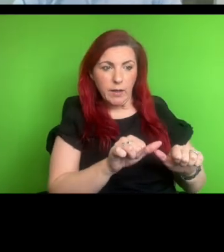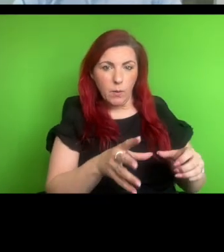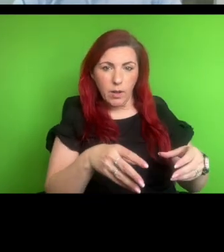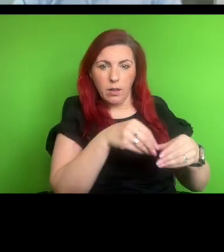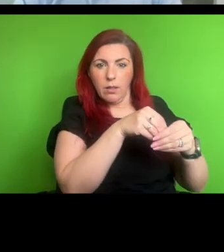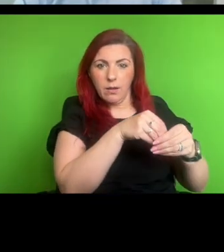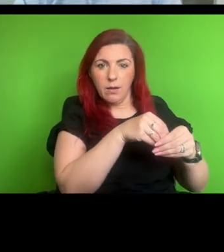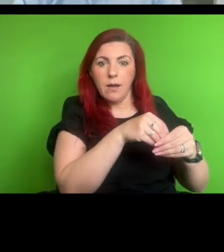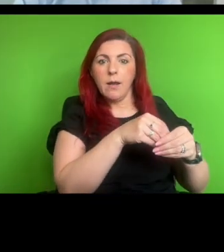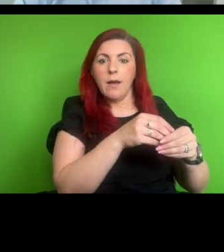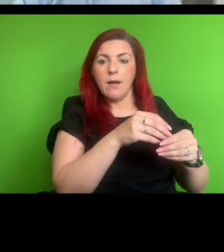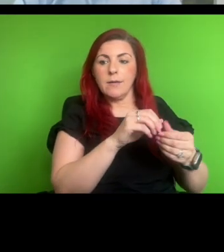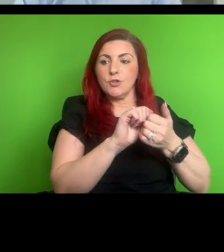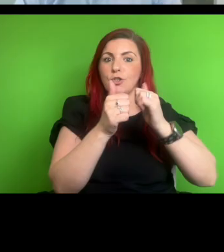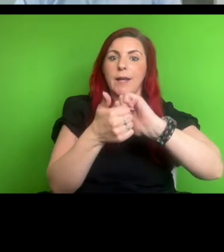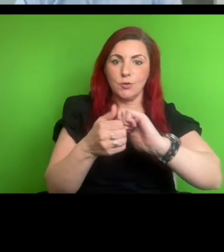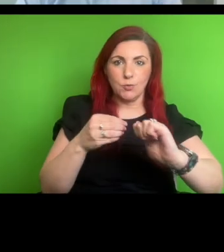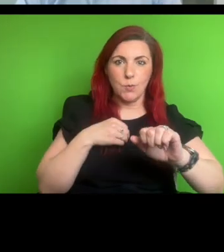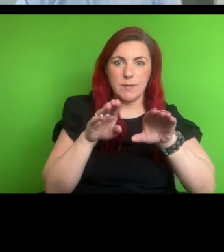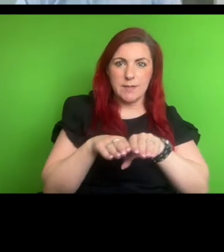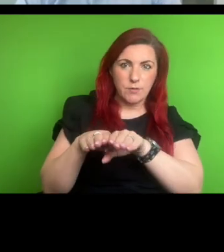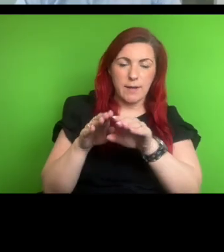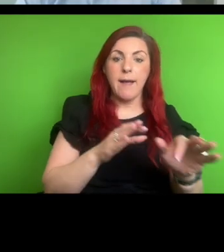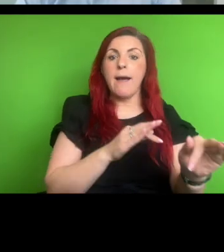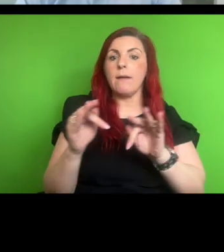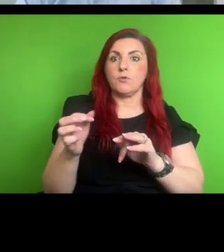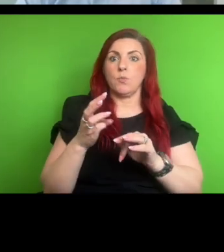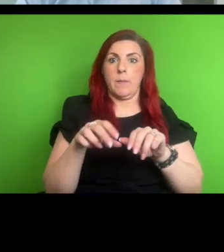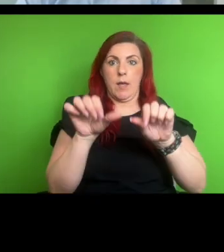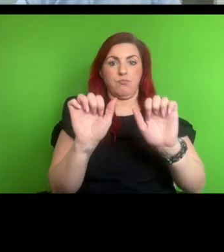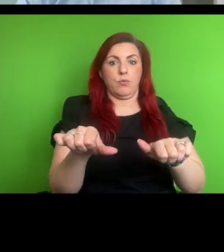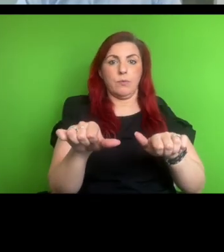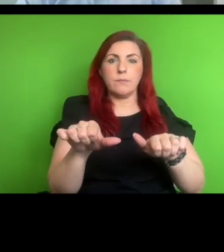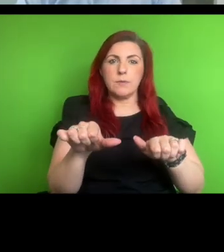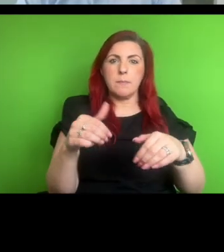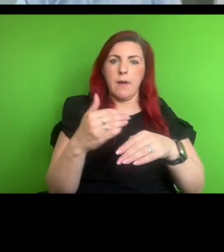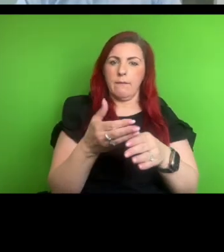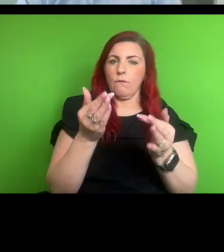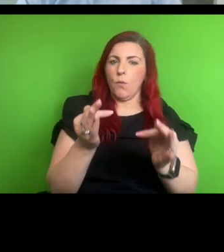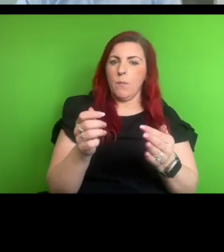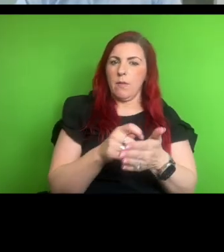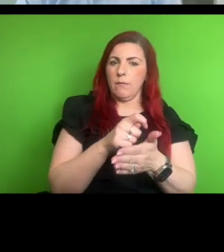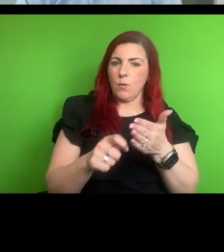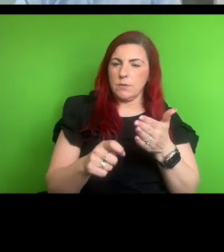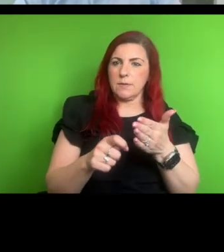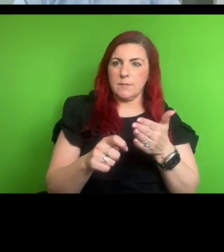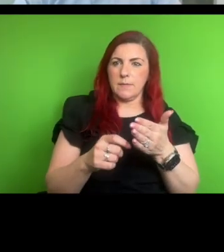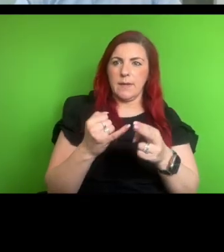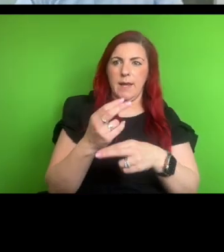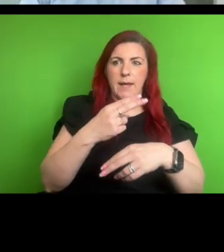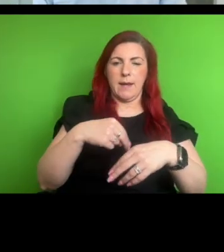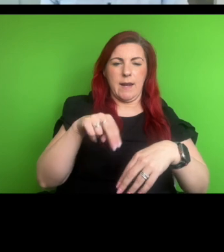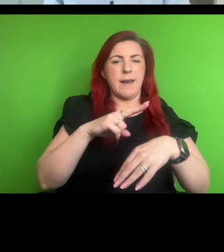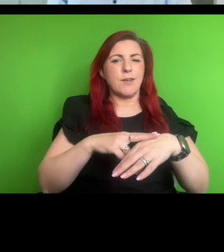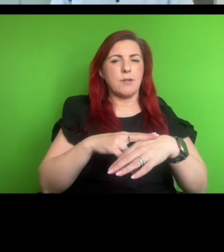the standard will be approved by a formal vote within the national standards bodies, and it will be made ready for